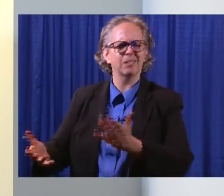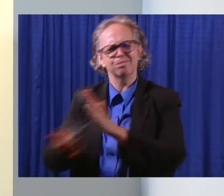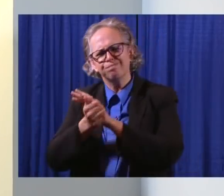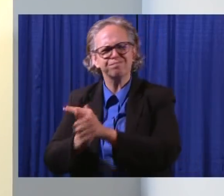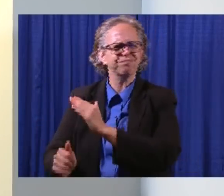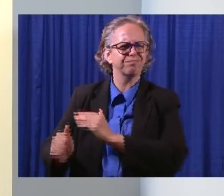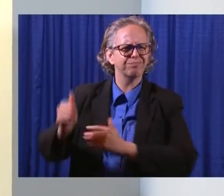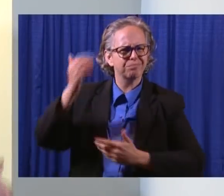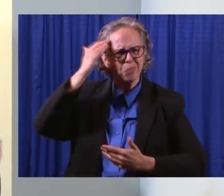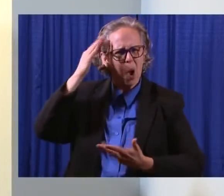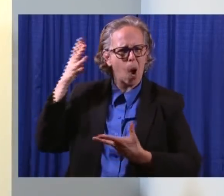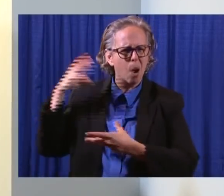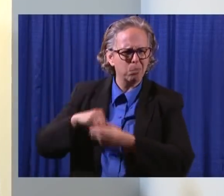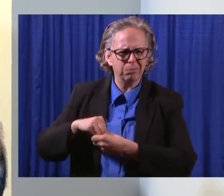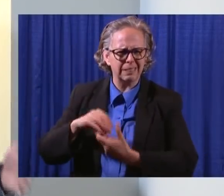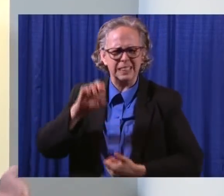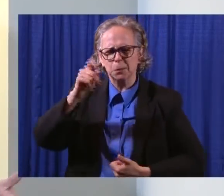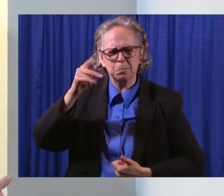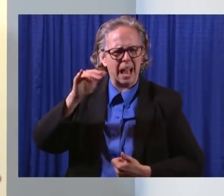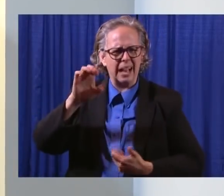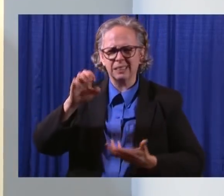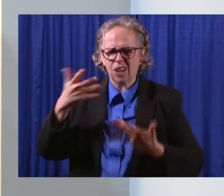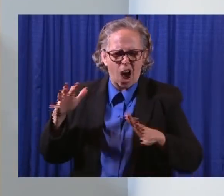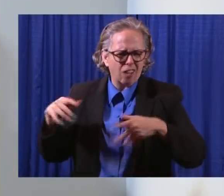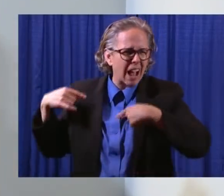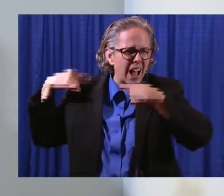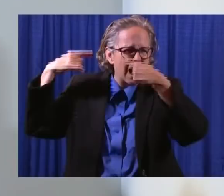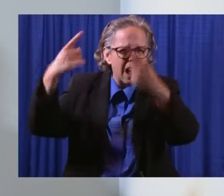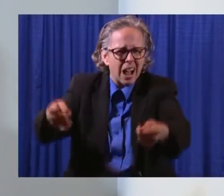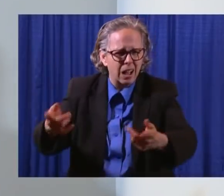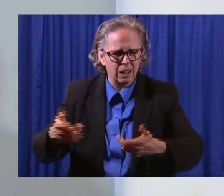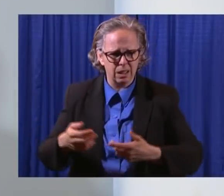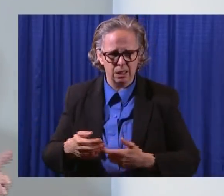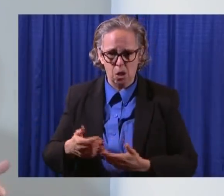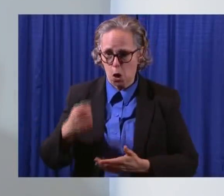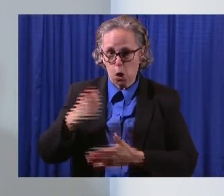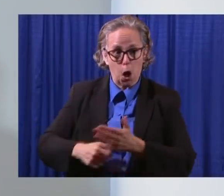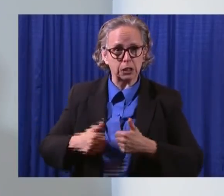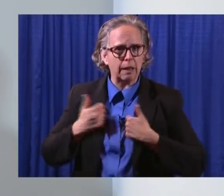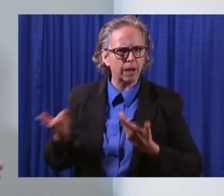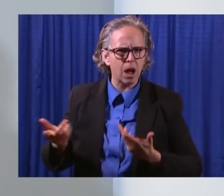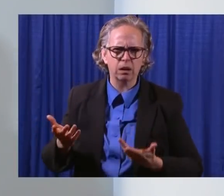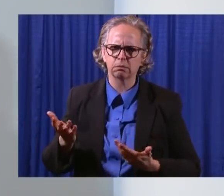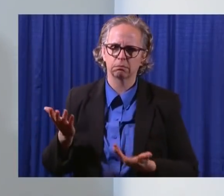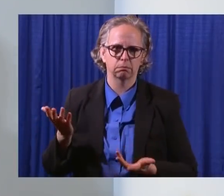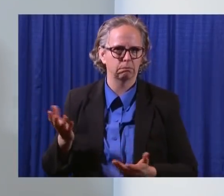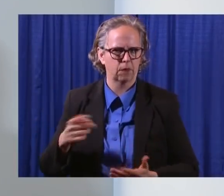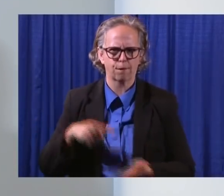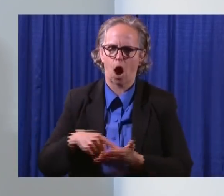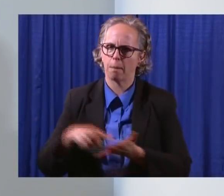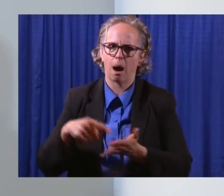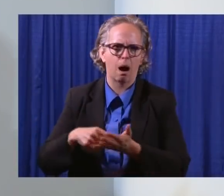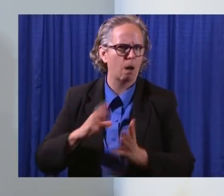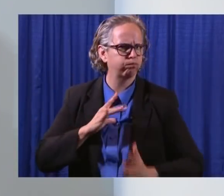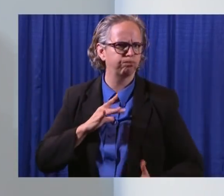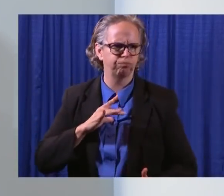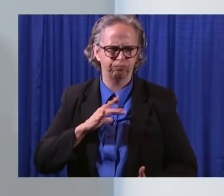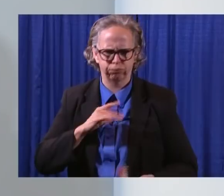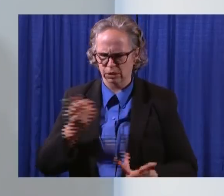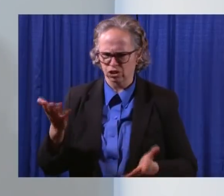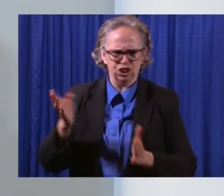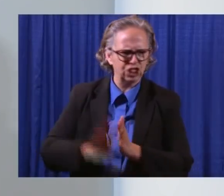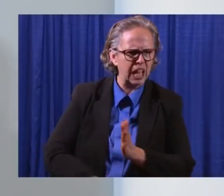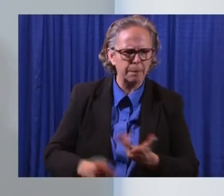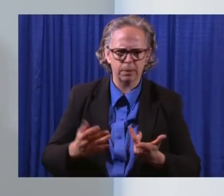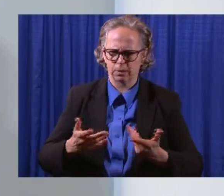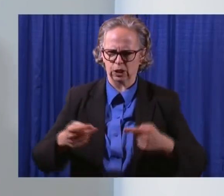already. We got a great cost of living there. It's a lower cost of living to run the command out of Ohio than it is out of